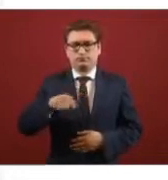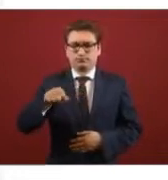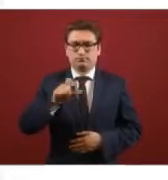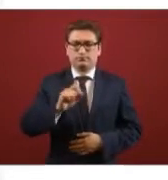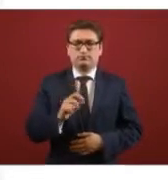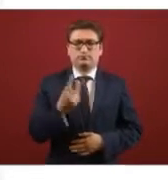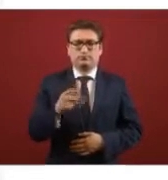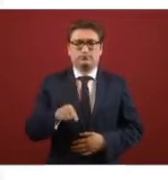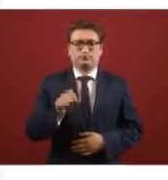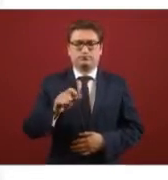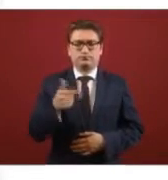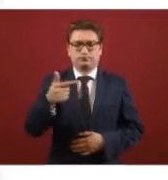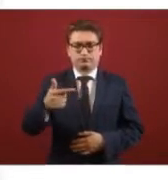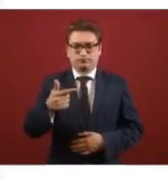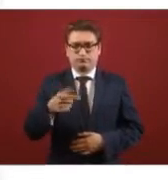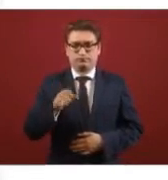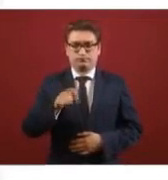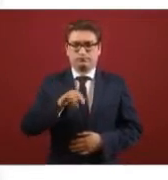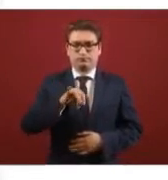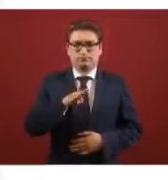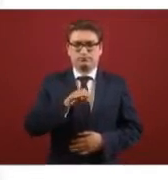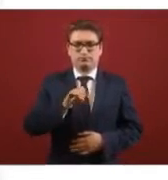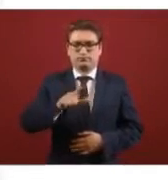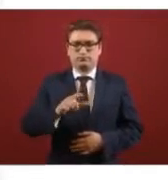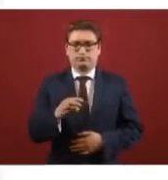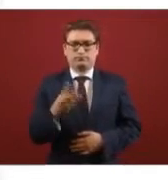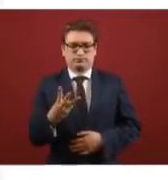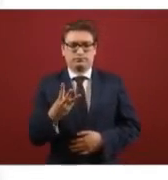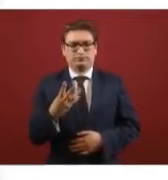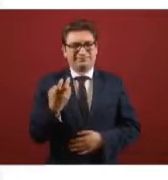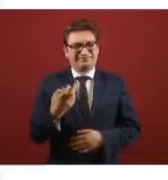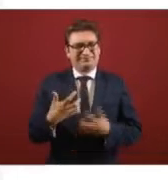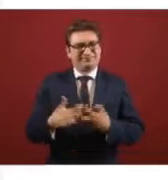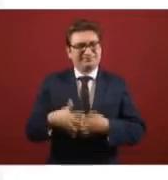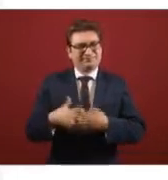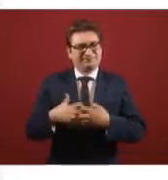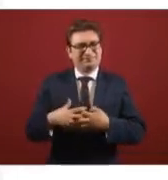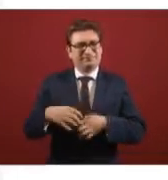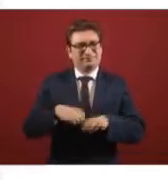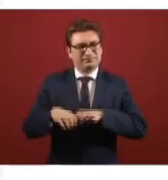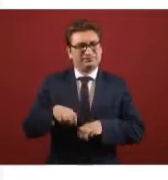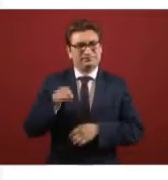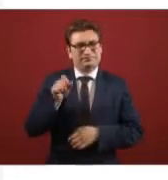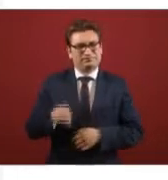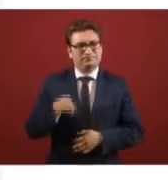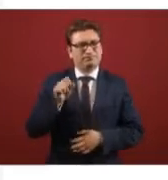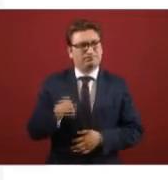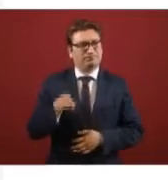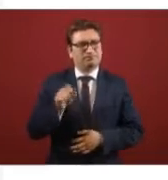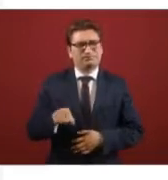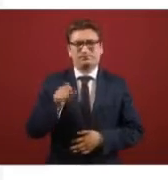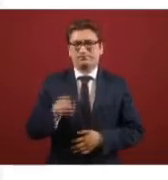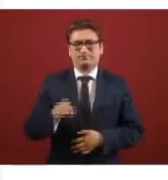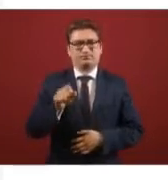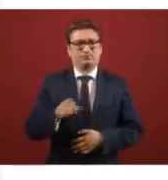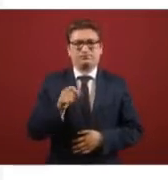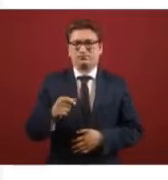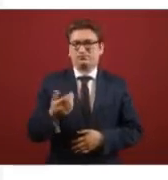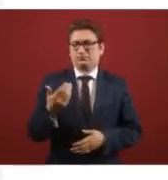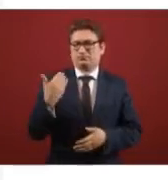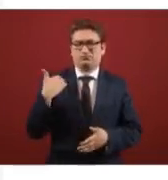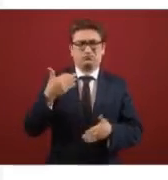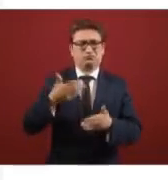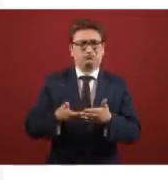por diesel litro y Zaval 3. at Esta empresa ha estado presente 22.27. continuamente en los And últimos this has 3 been meses